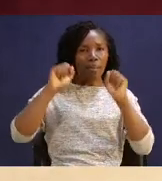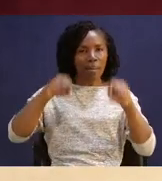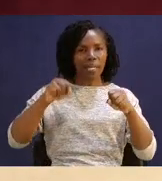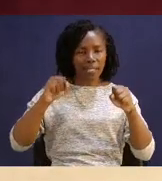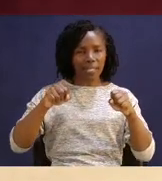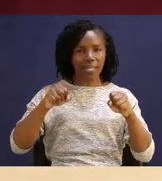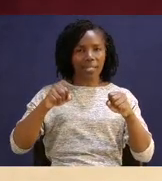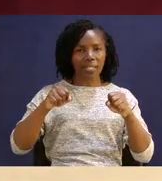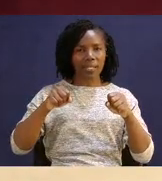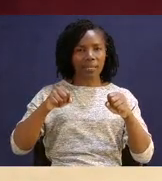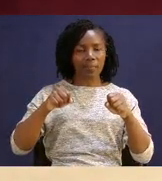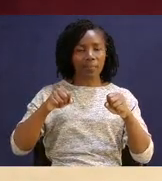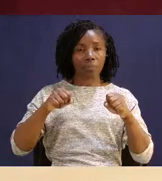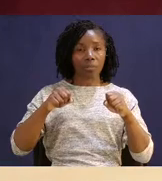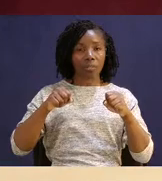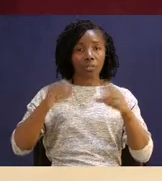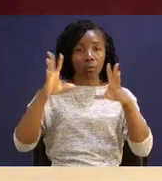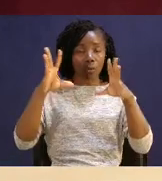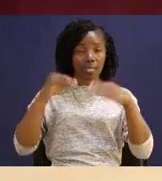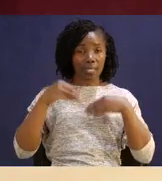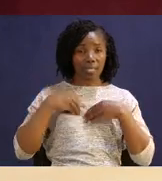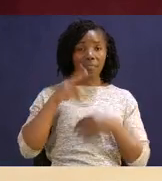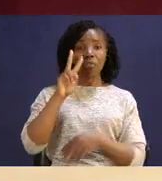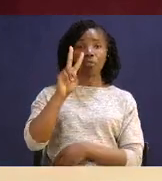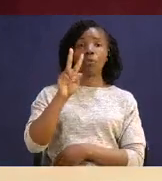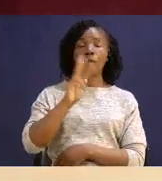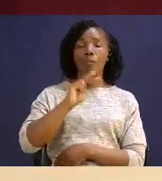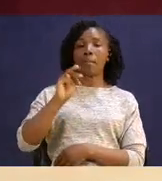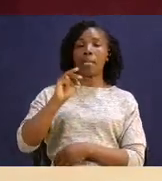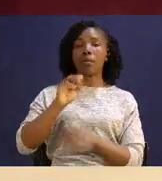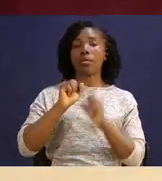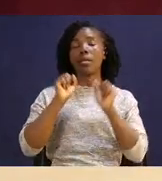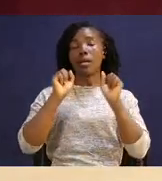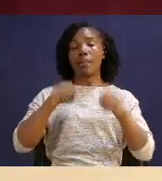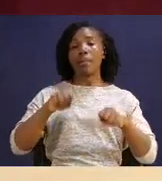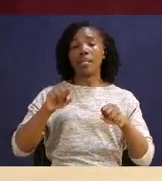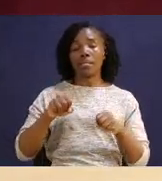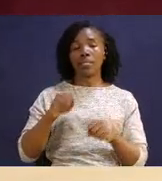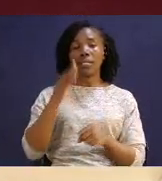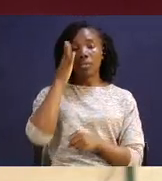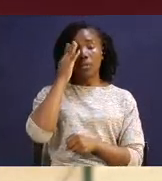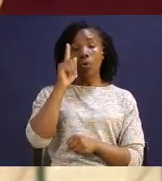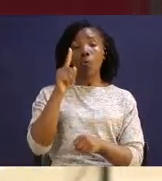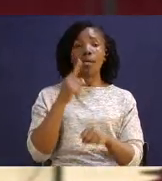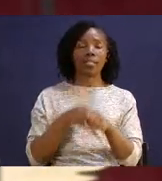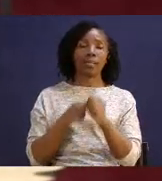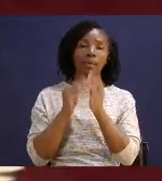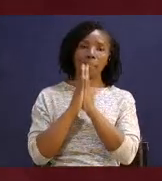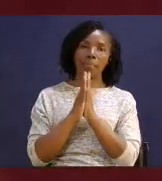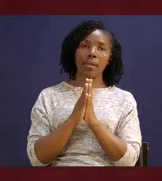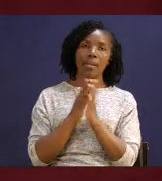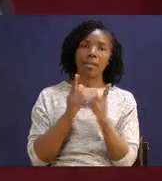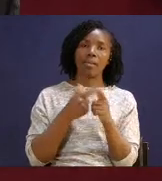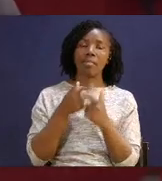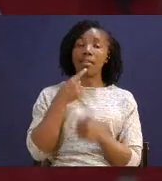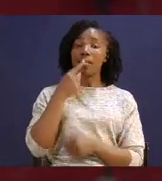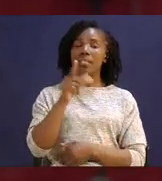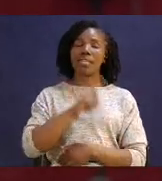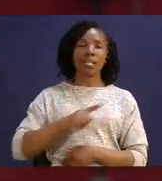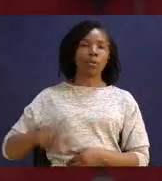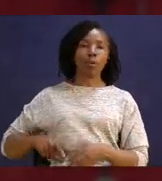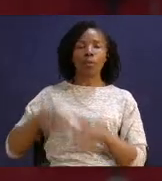capacity. So that one time I prayed and I just said, Lord,